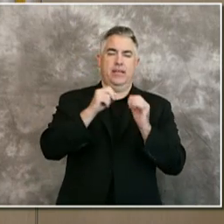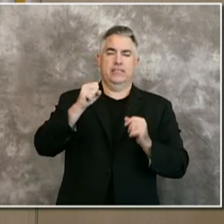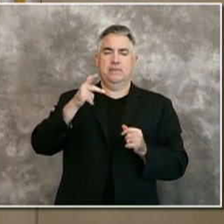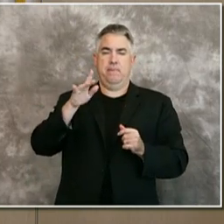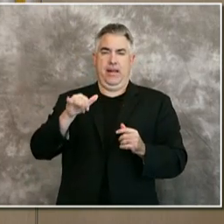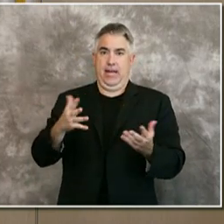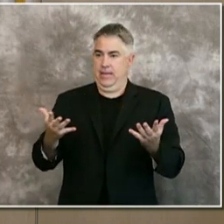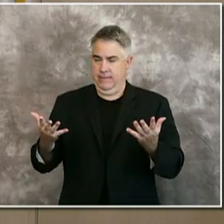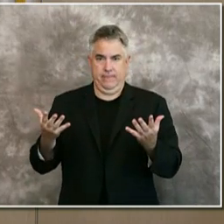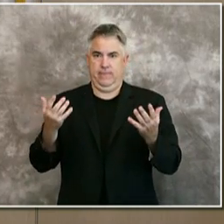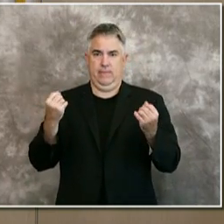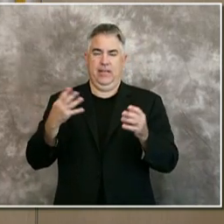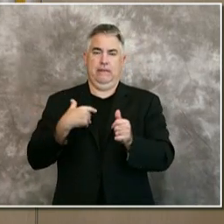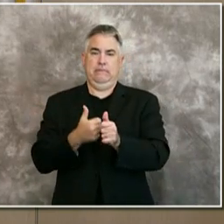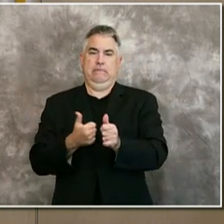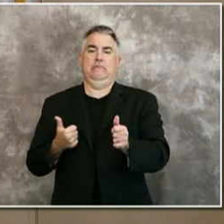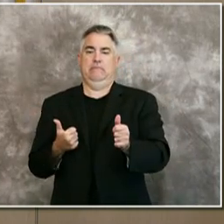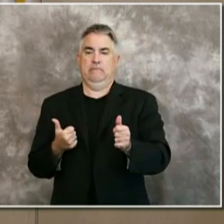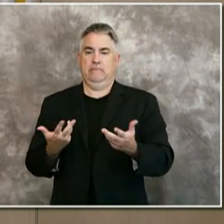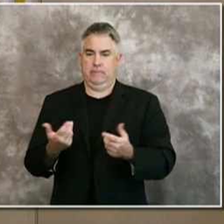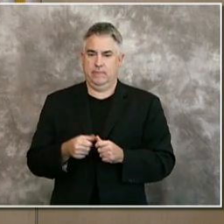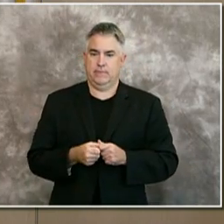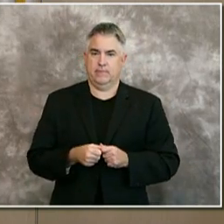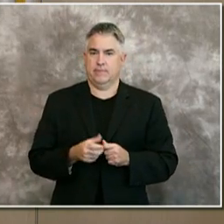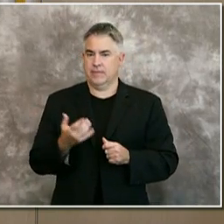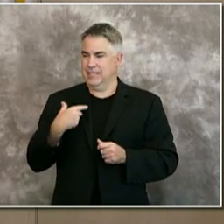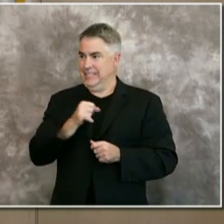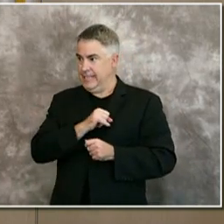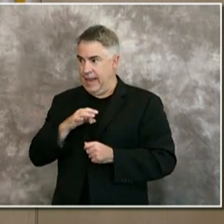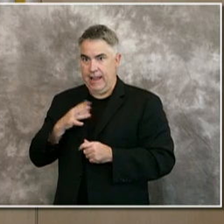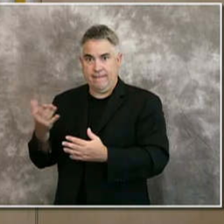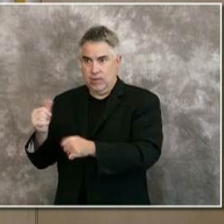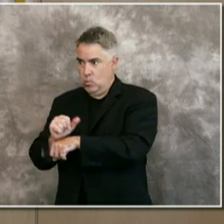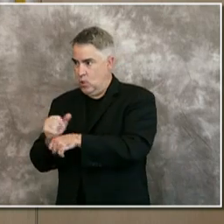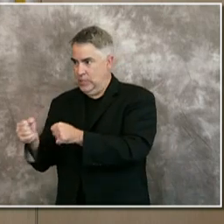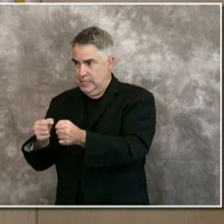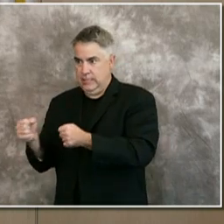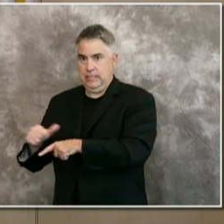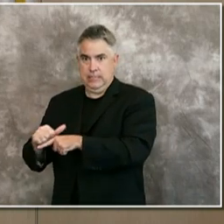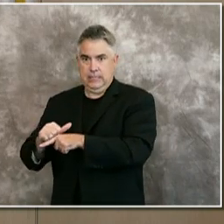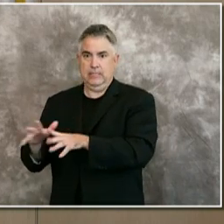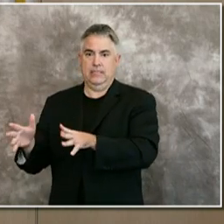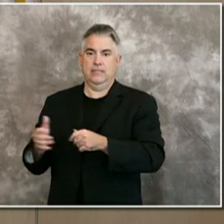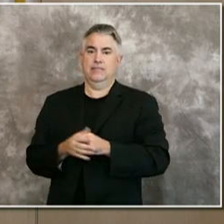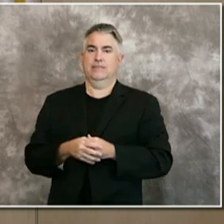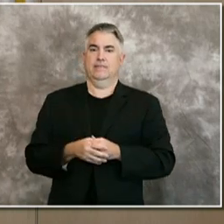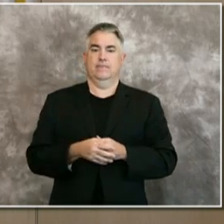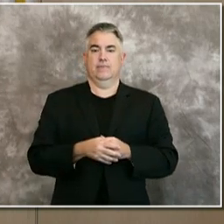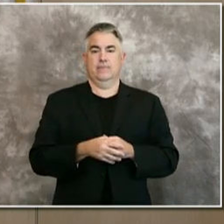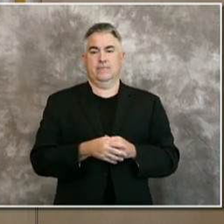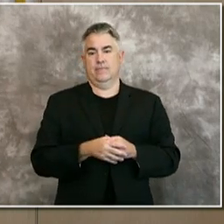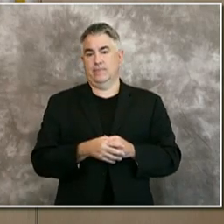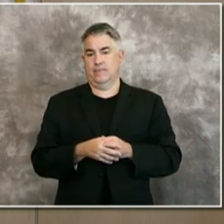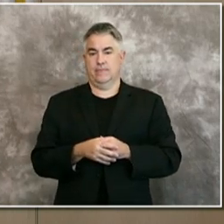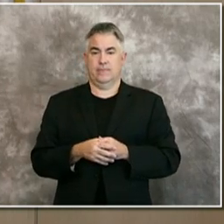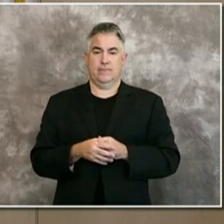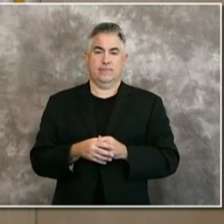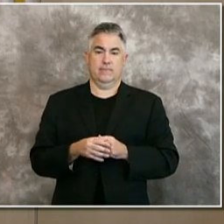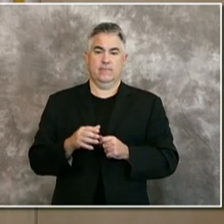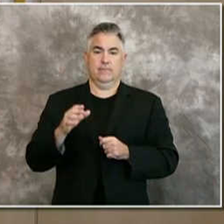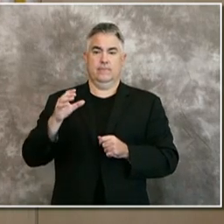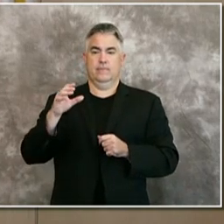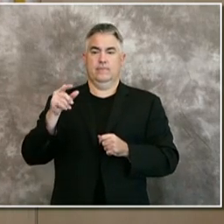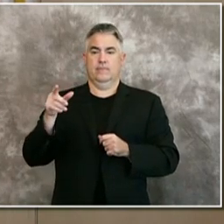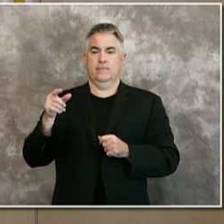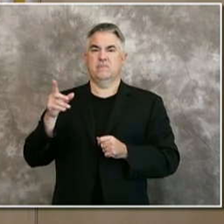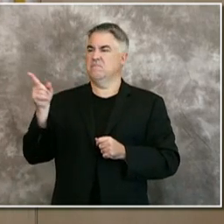that, increased our staffing capacity. But we have Nick Mascione here, who would like to make additional